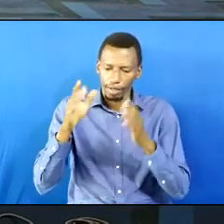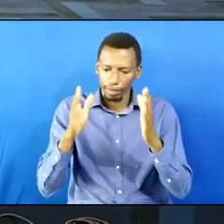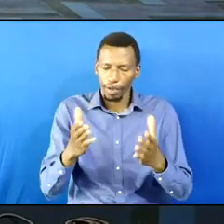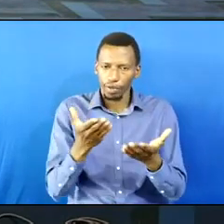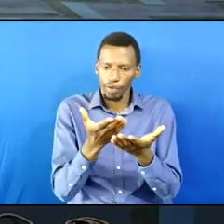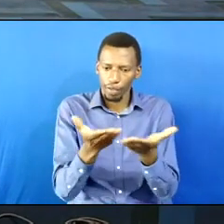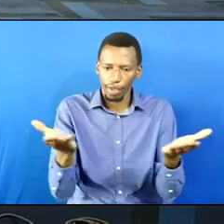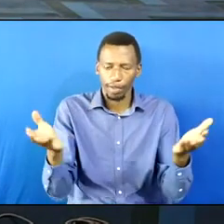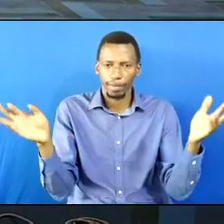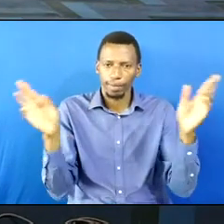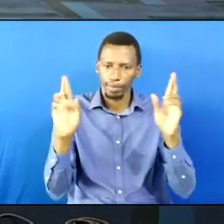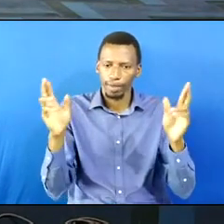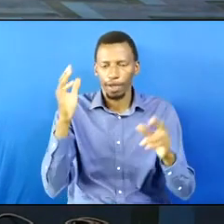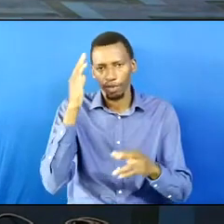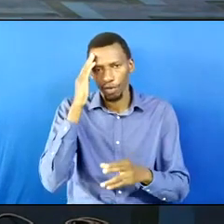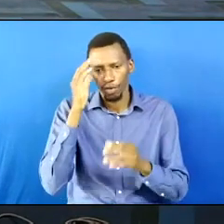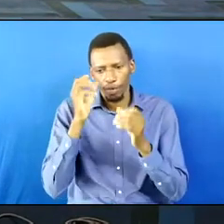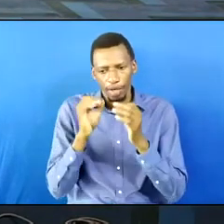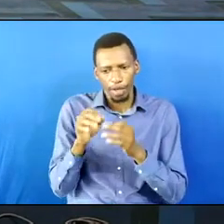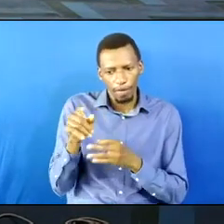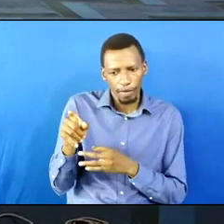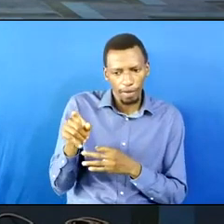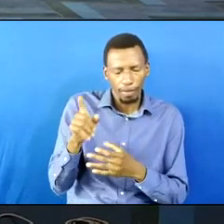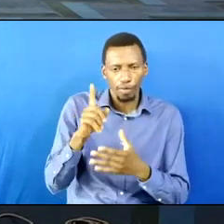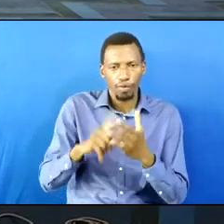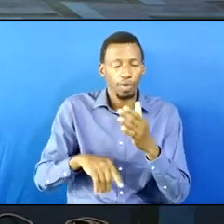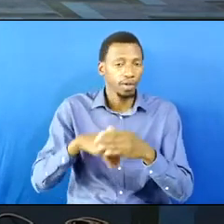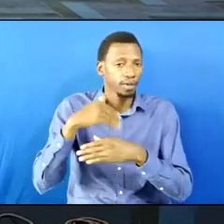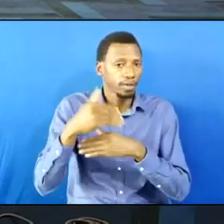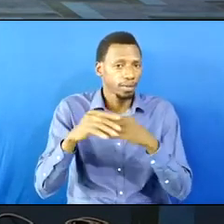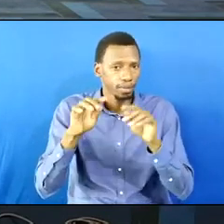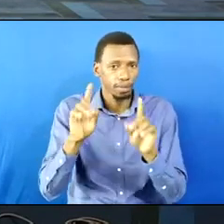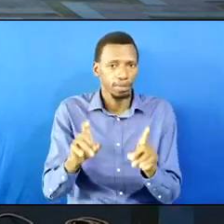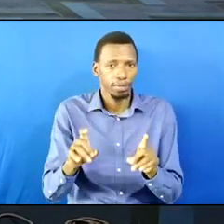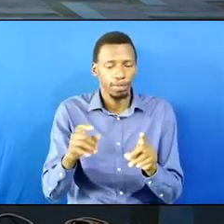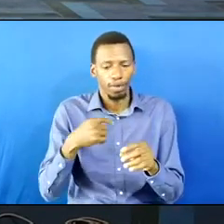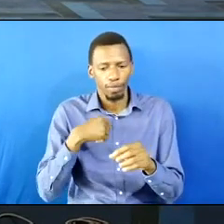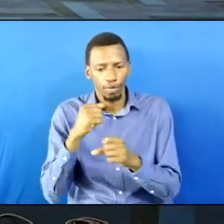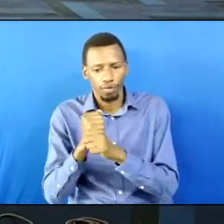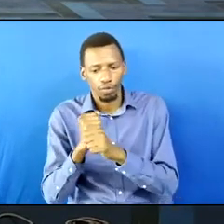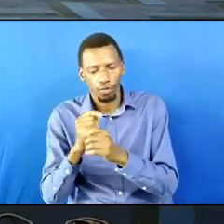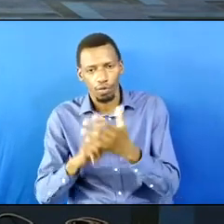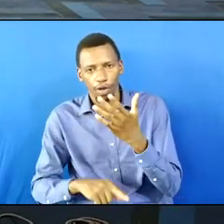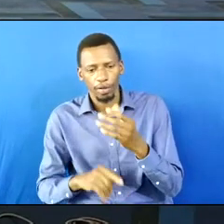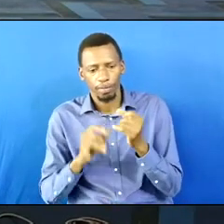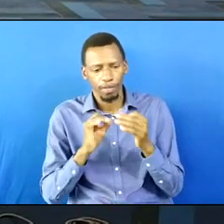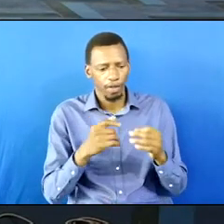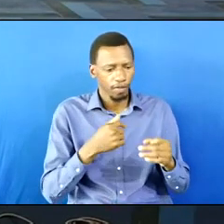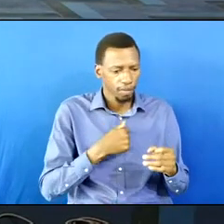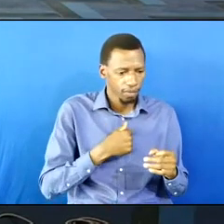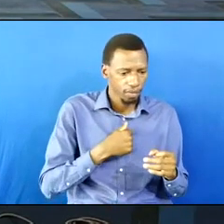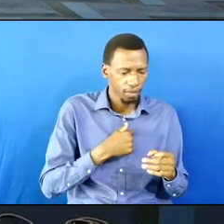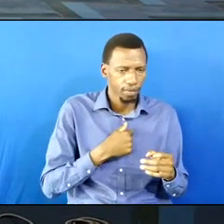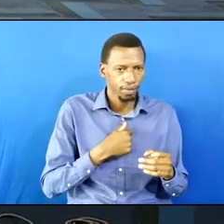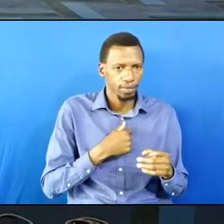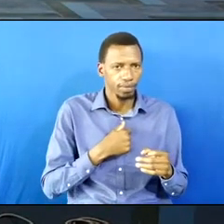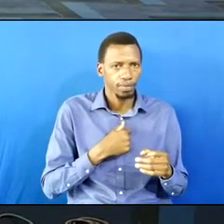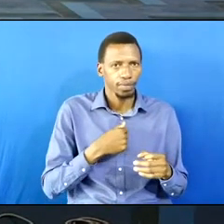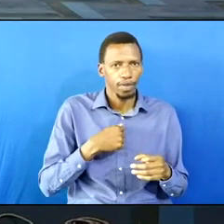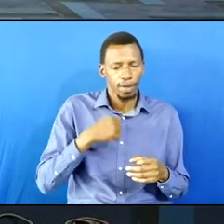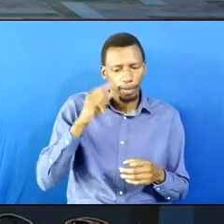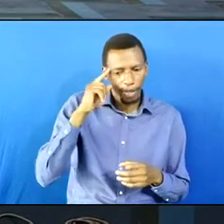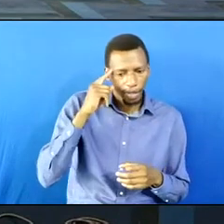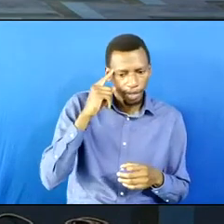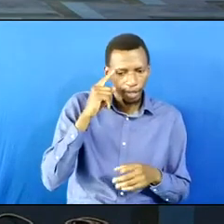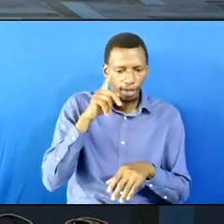ready to know, if it is him, what next? What should I do? If it is me, I think Peter was very